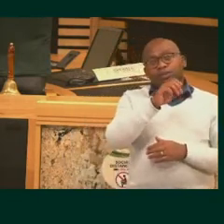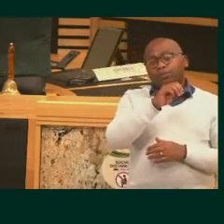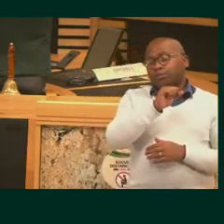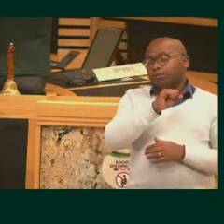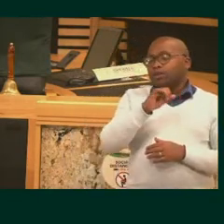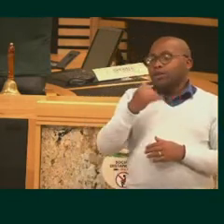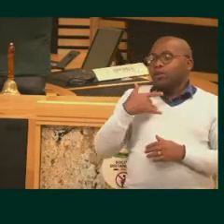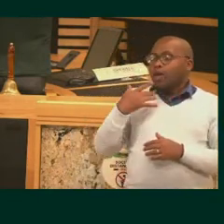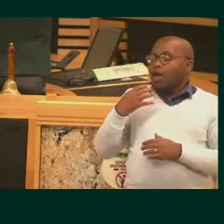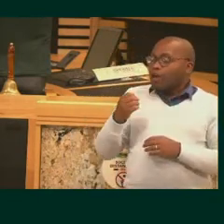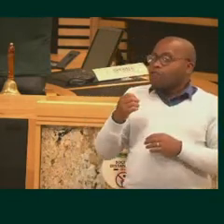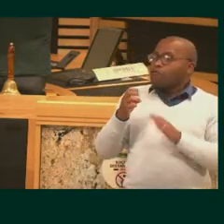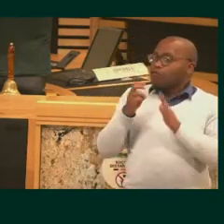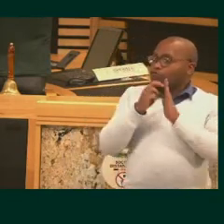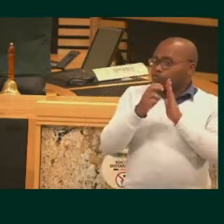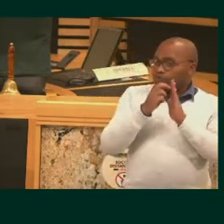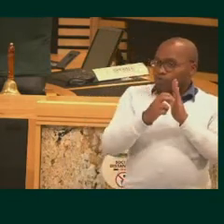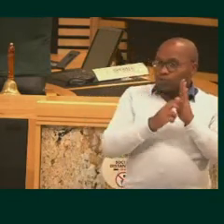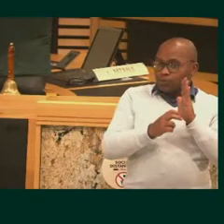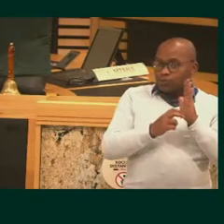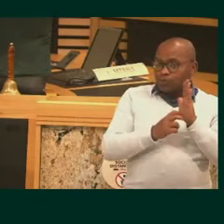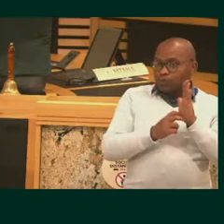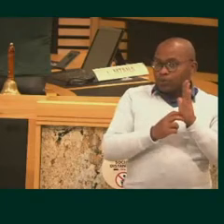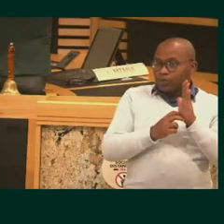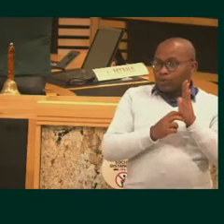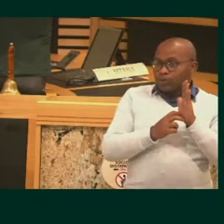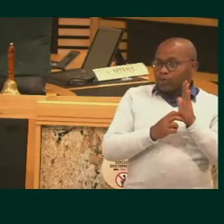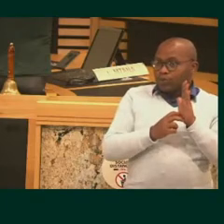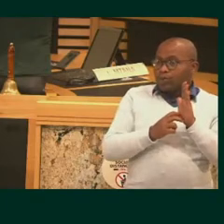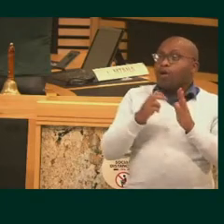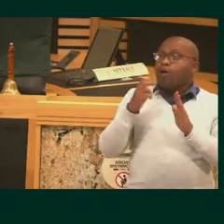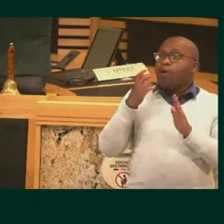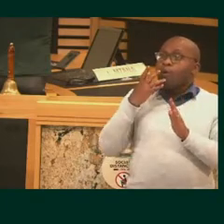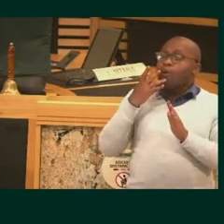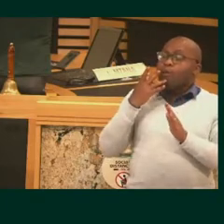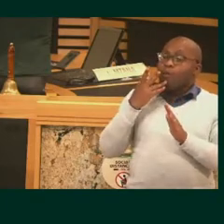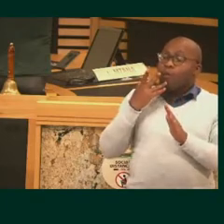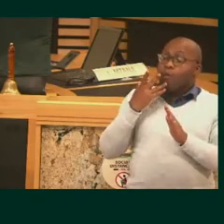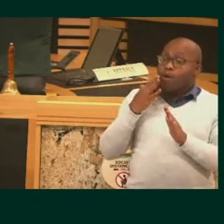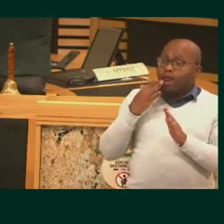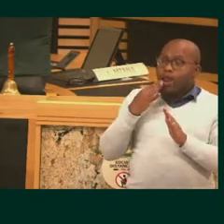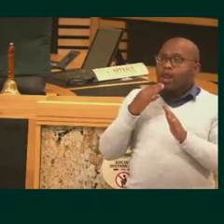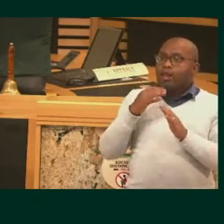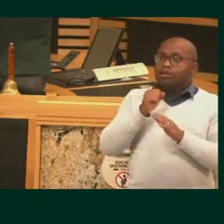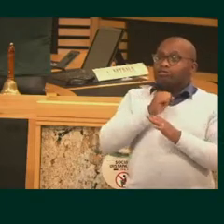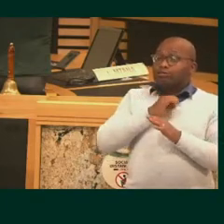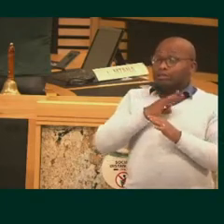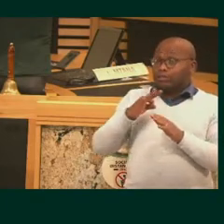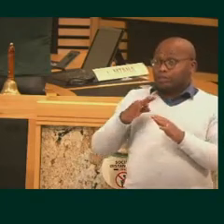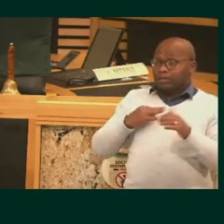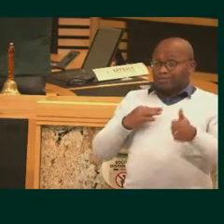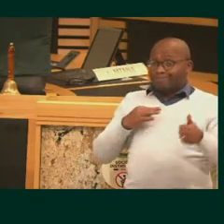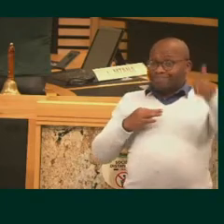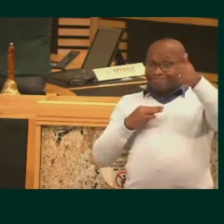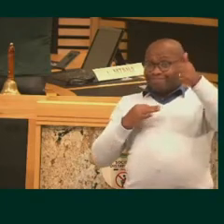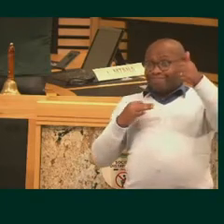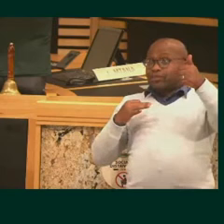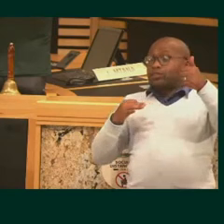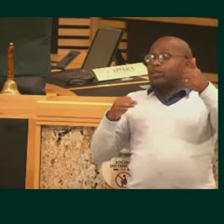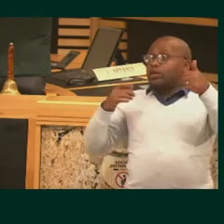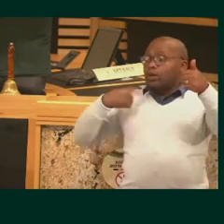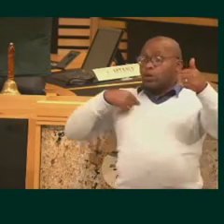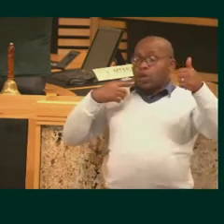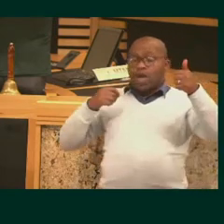speaker where the official has um Cloud sitting over them and they are considered to would have to have